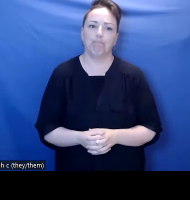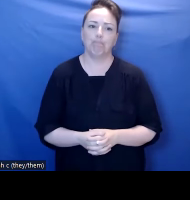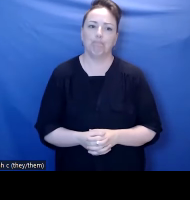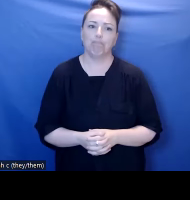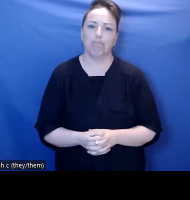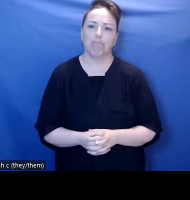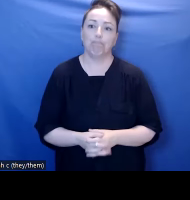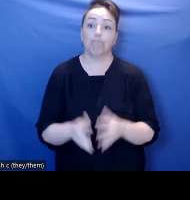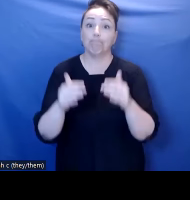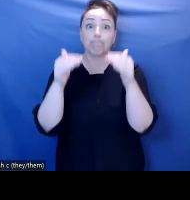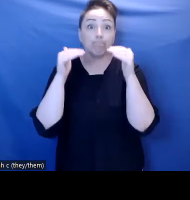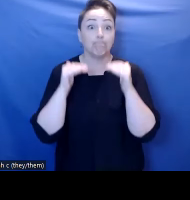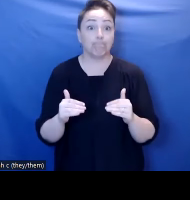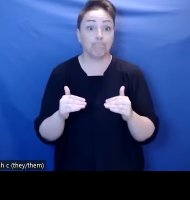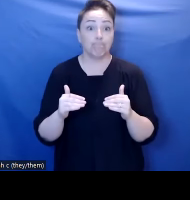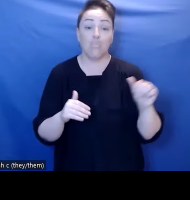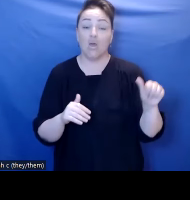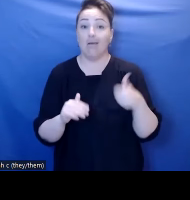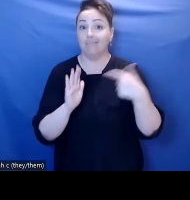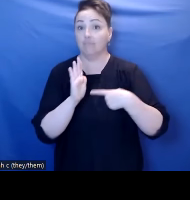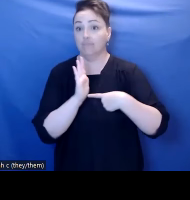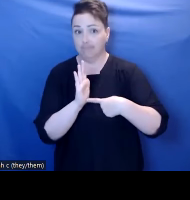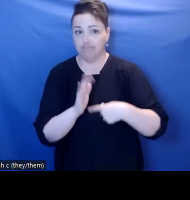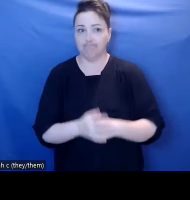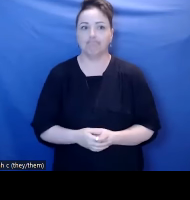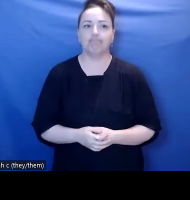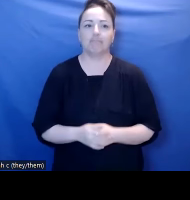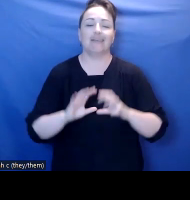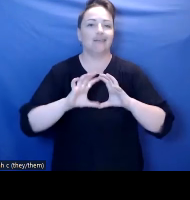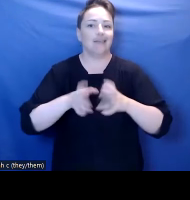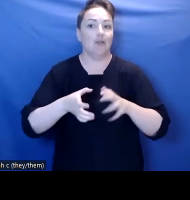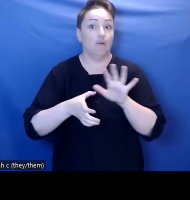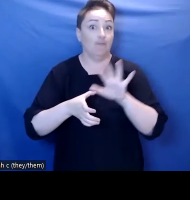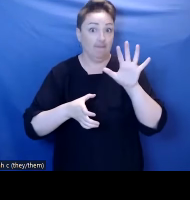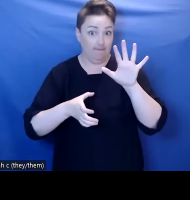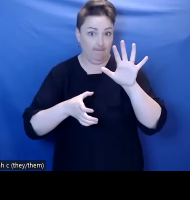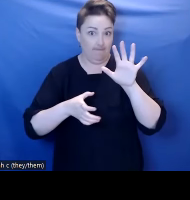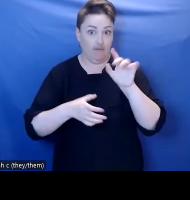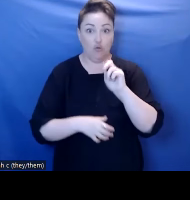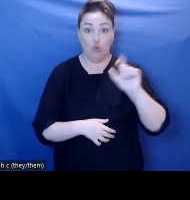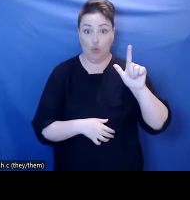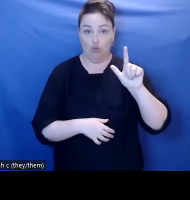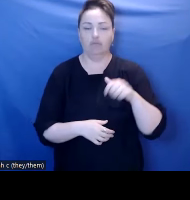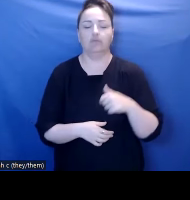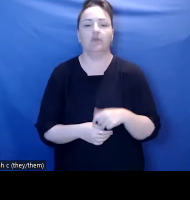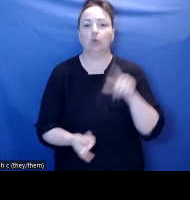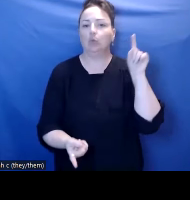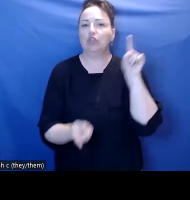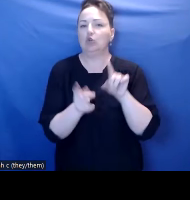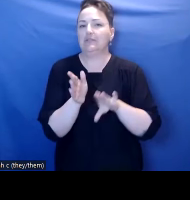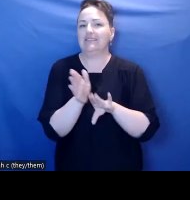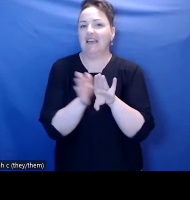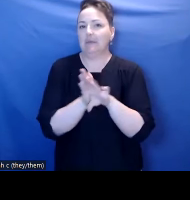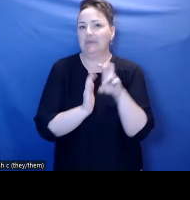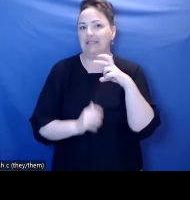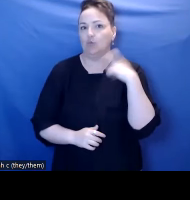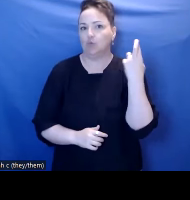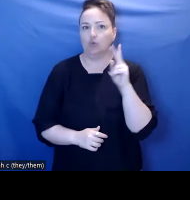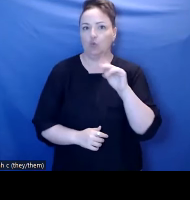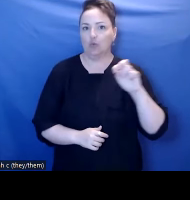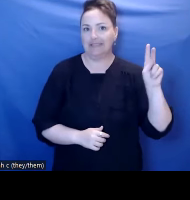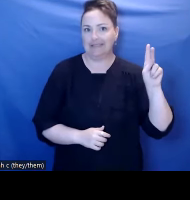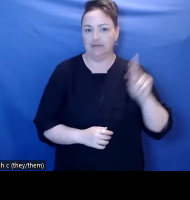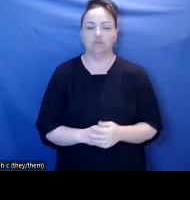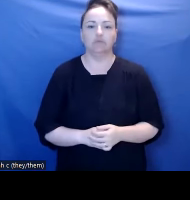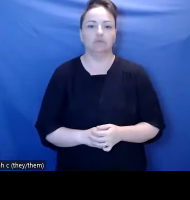And then here we have another example of a category 5 tool, which is reduced development risk. And again, examples of these are